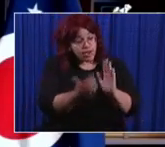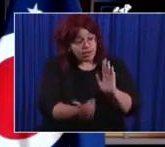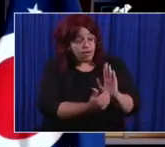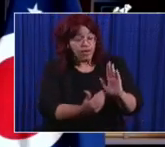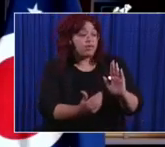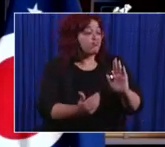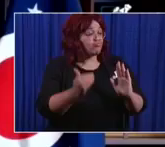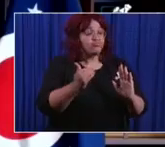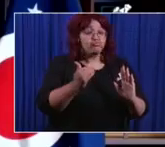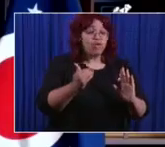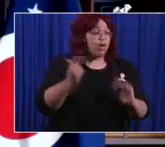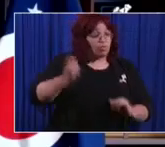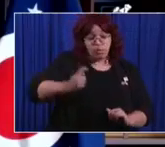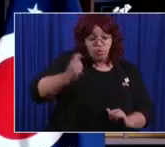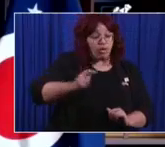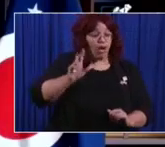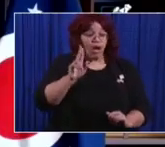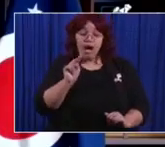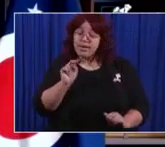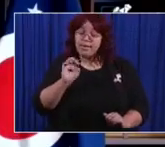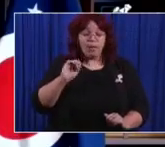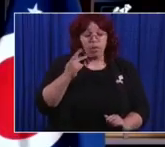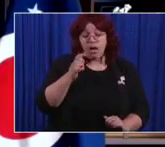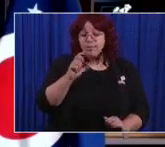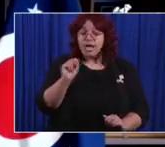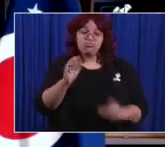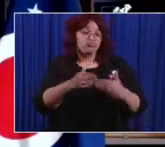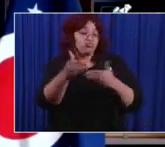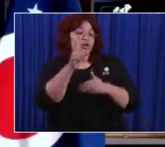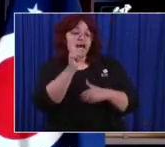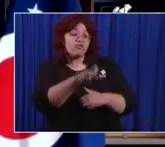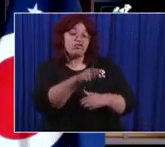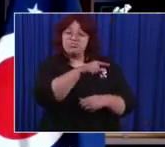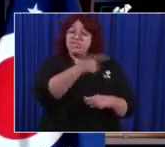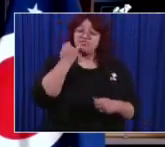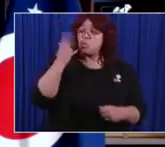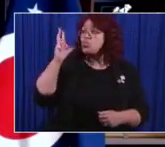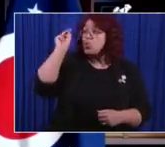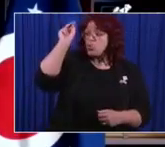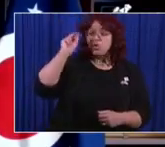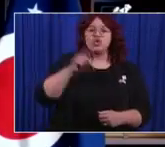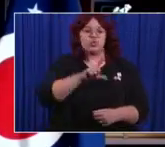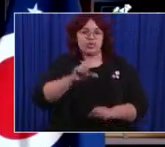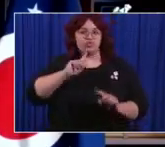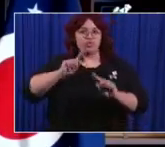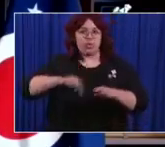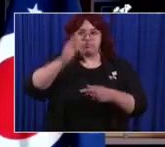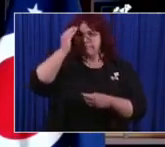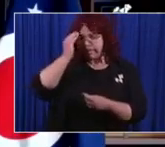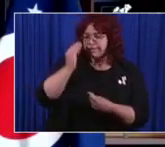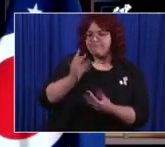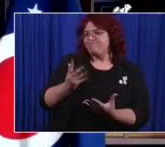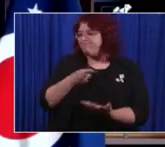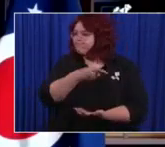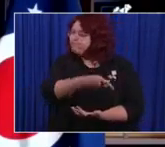the person who's out of work to become that potential employee, to get the job training and the resources they need to